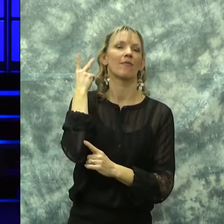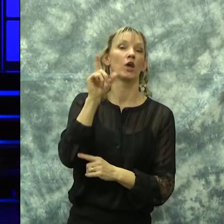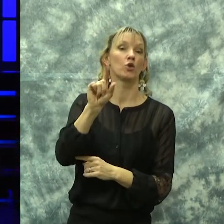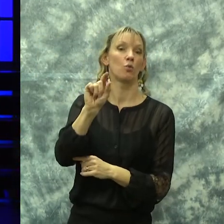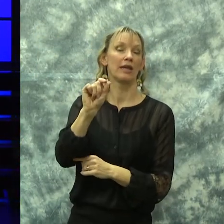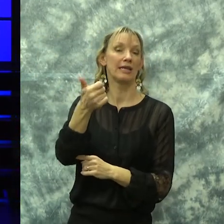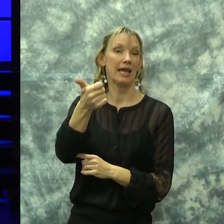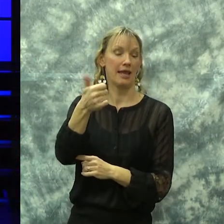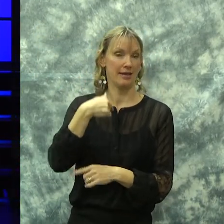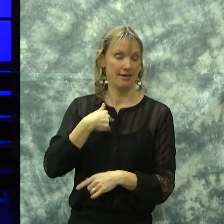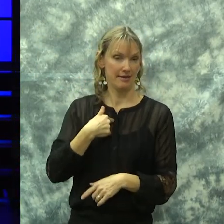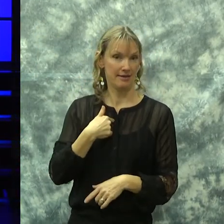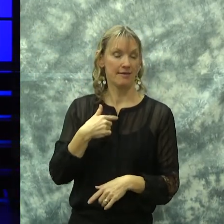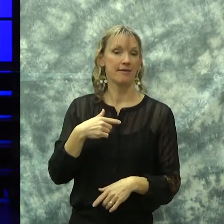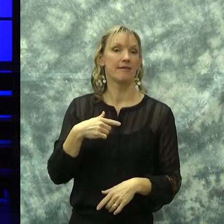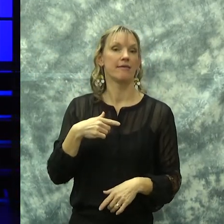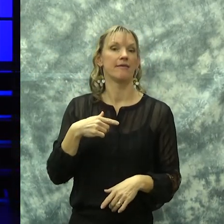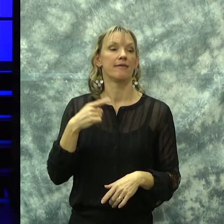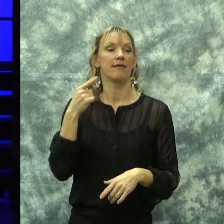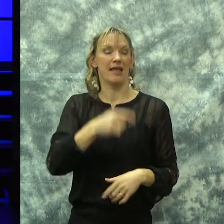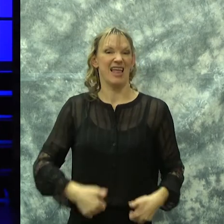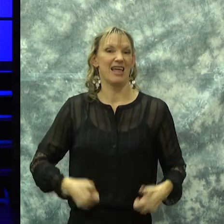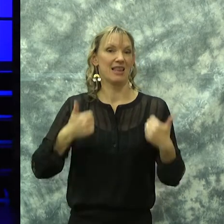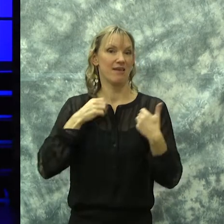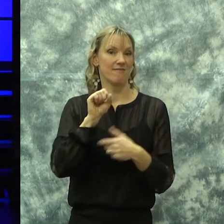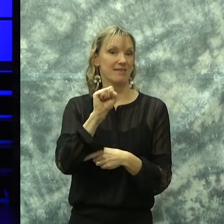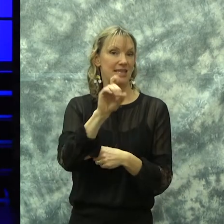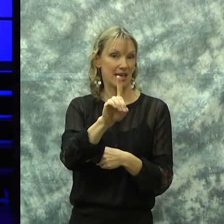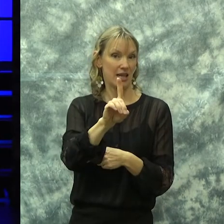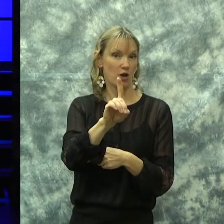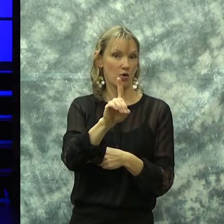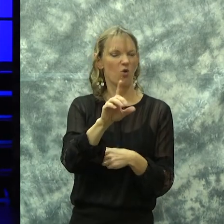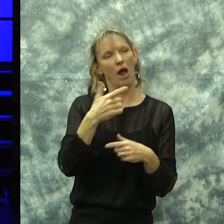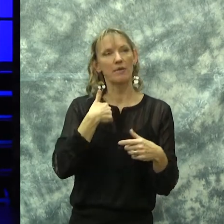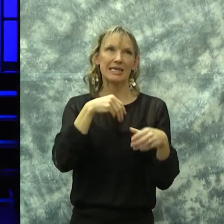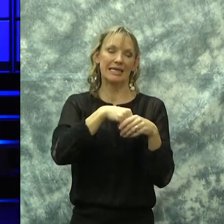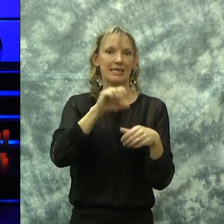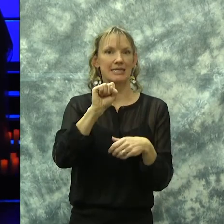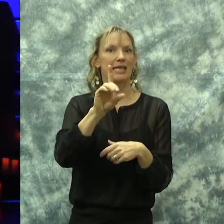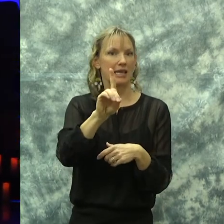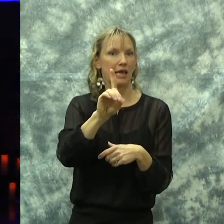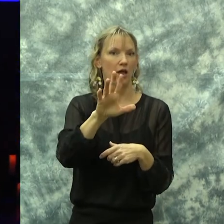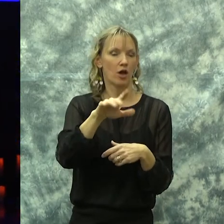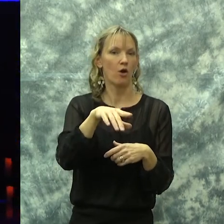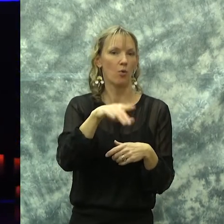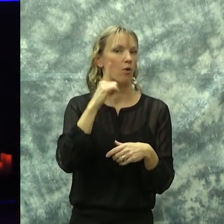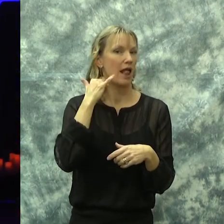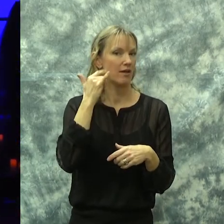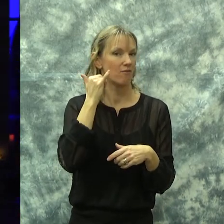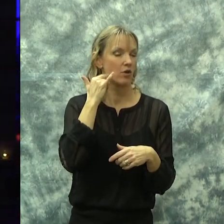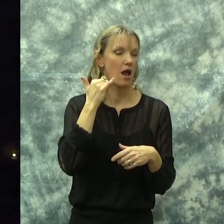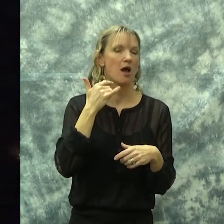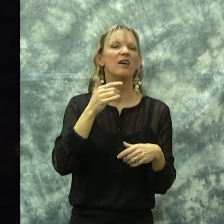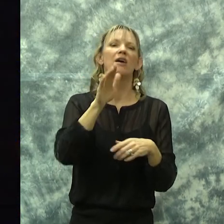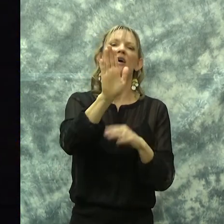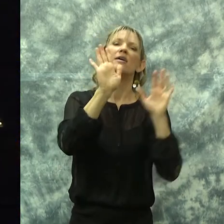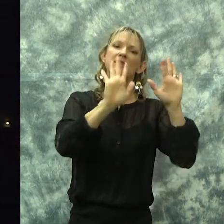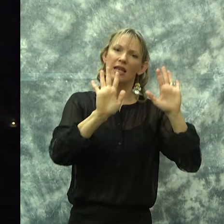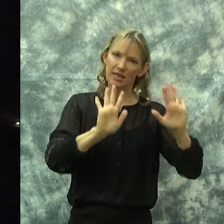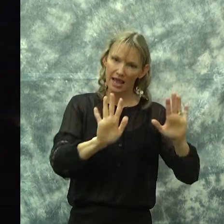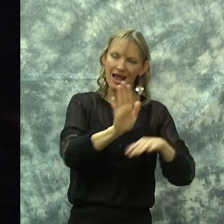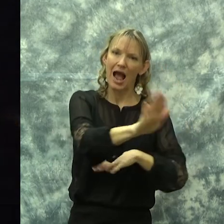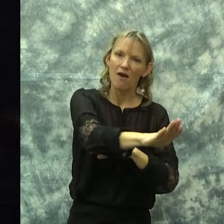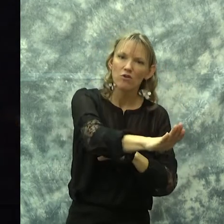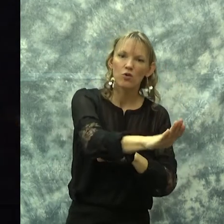2010. I was in San Diego, California. It was late Sunday afternoon, and I was at a